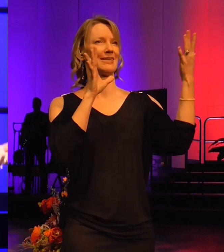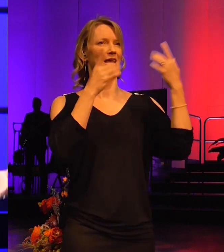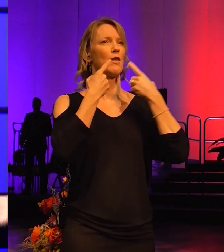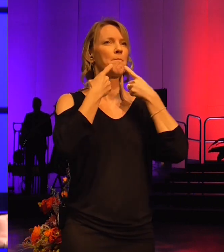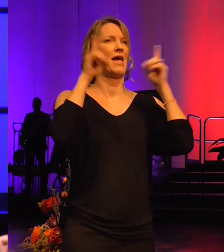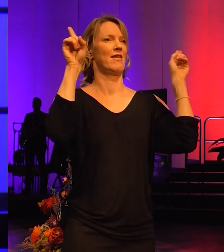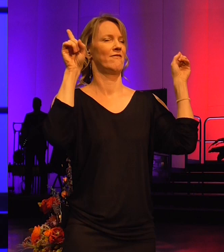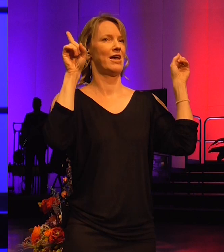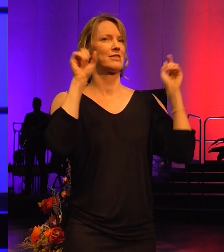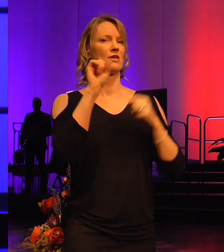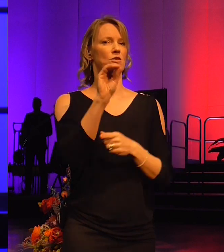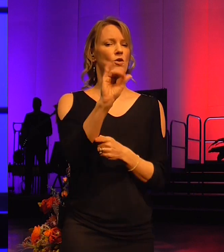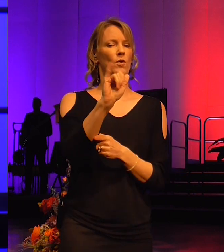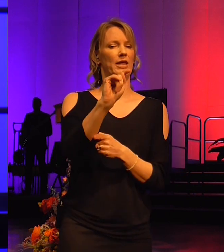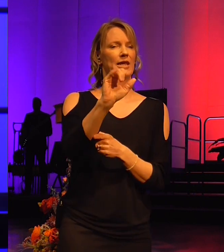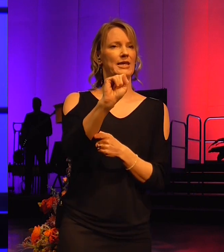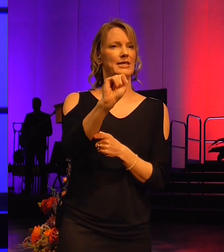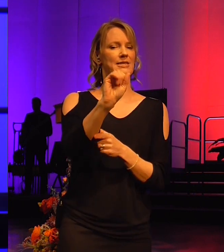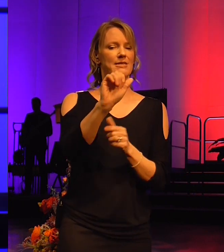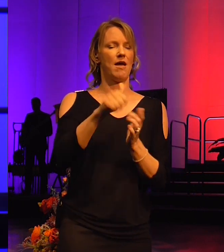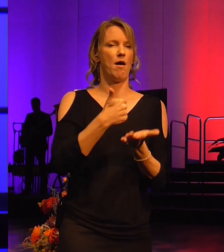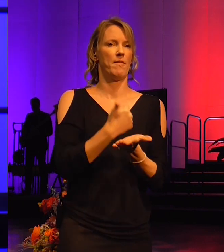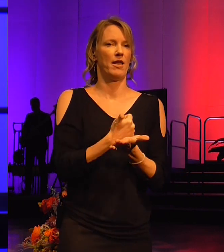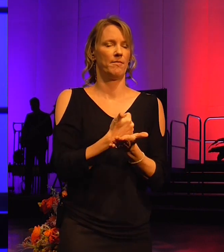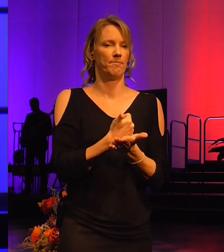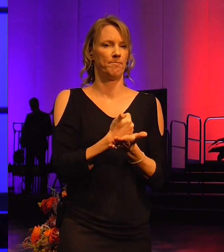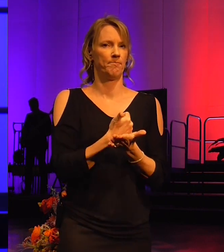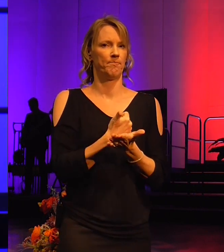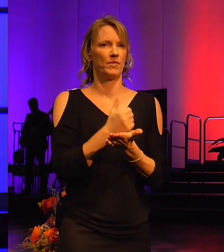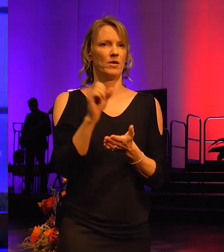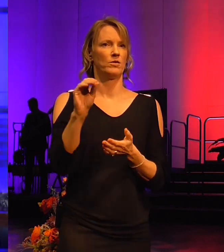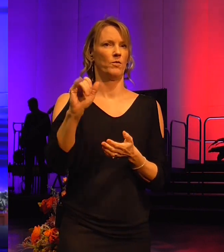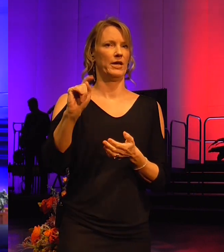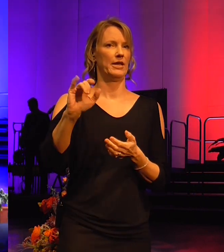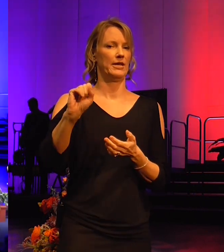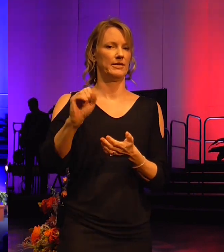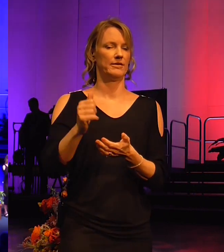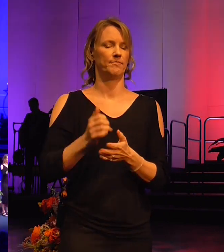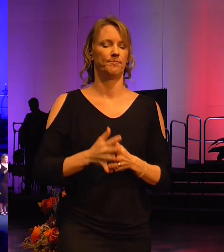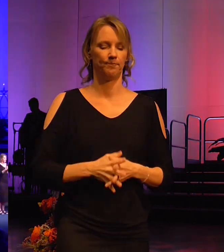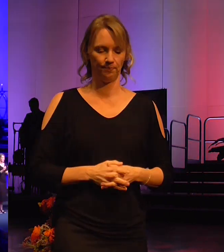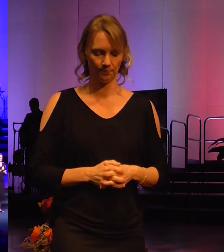and manifested. And so it is. Amen.